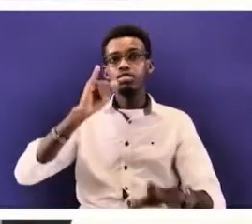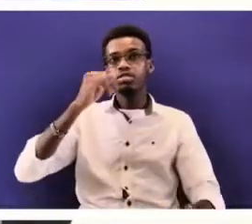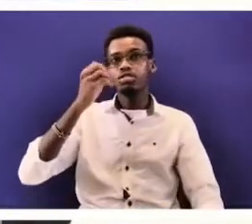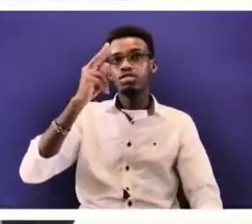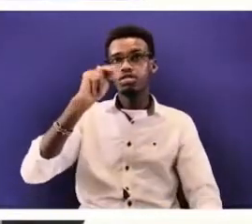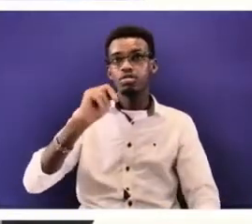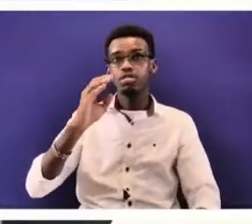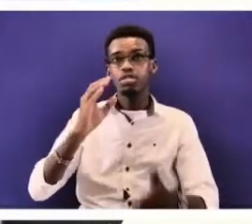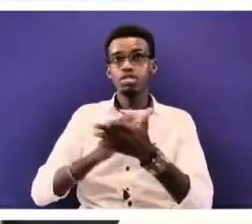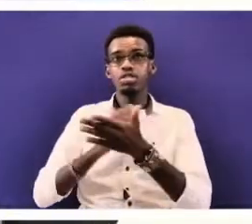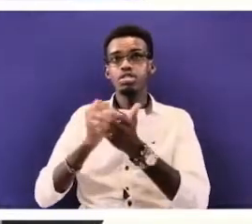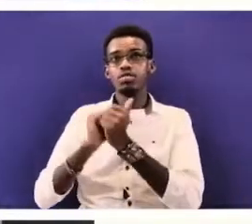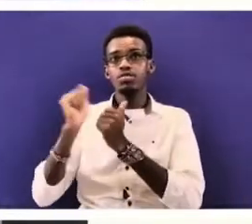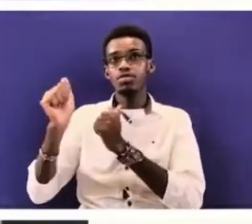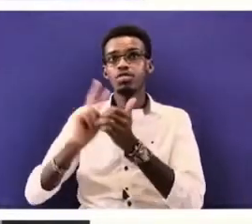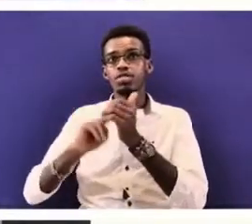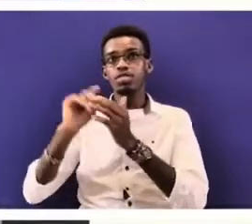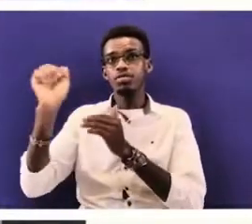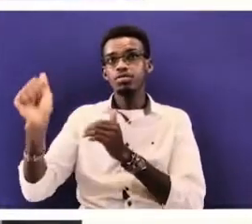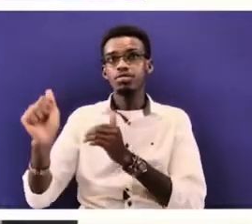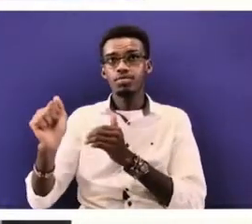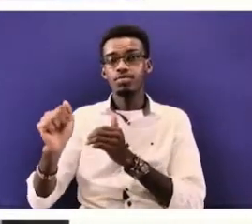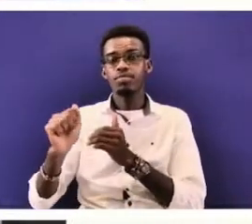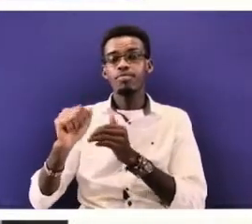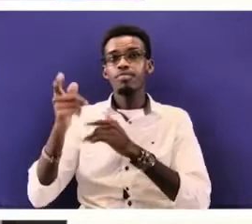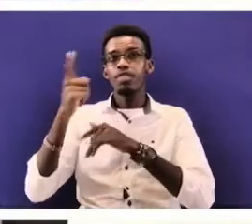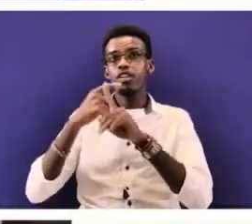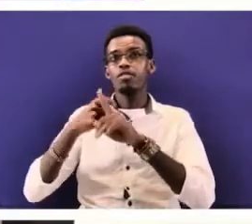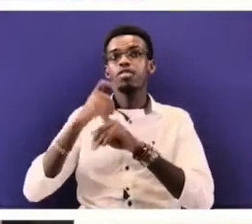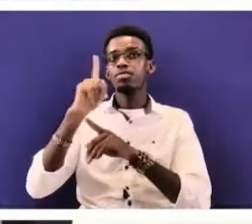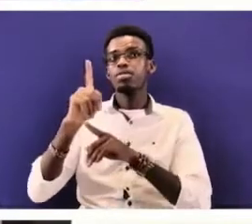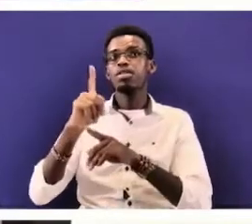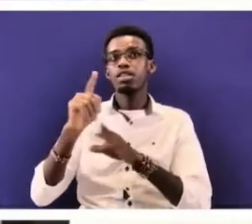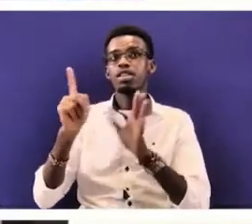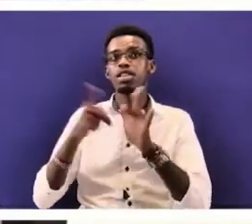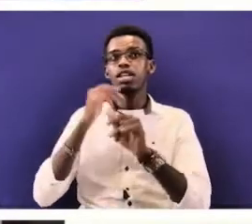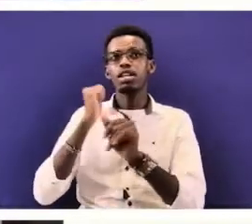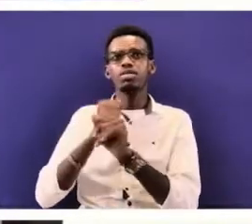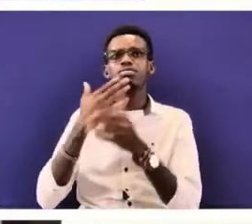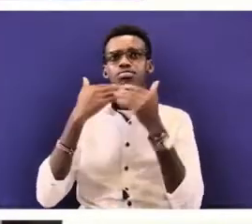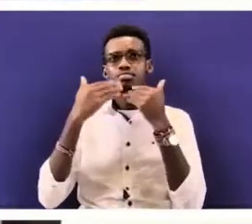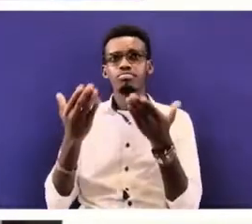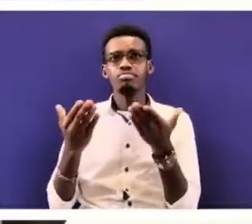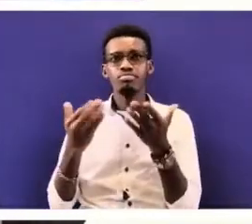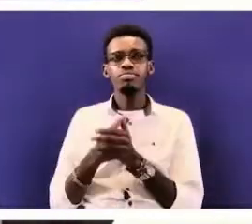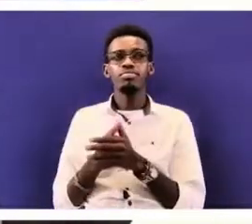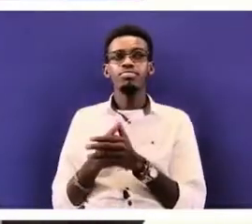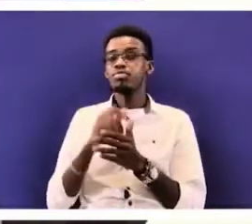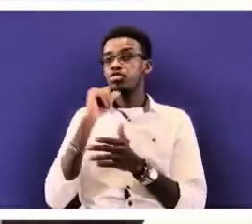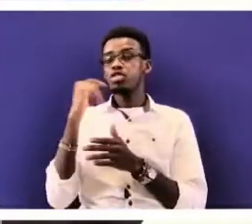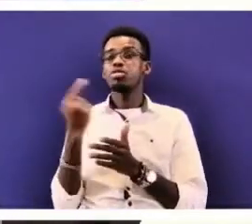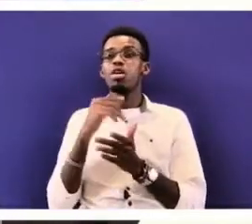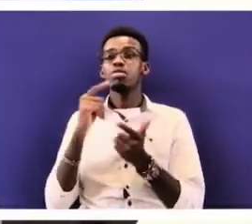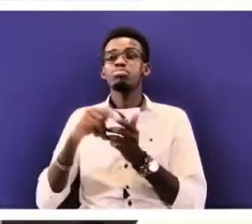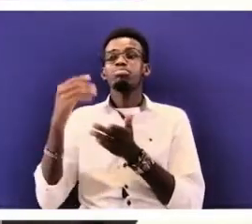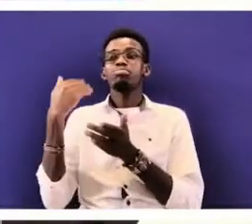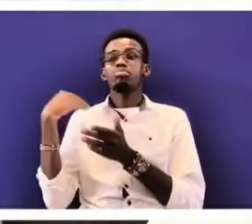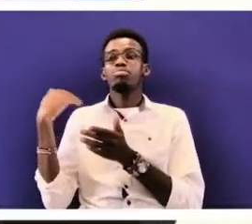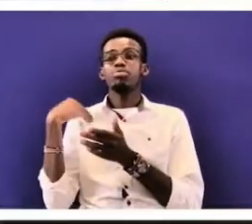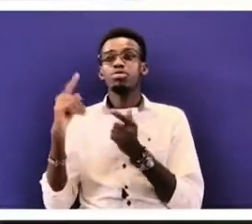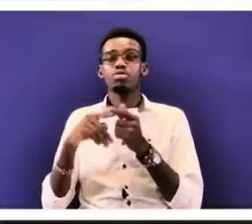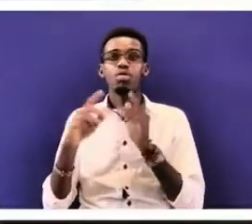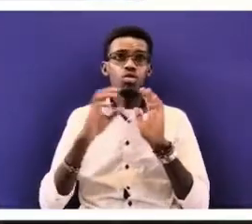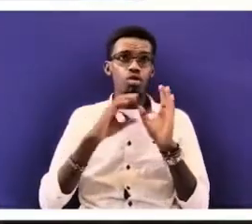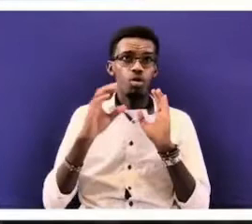and 5, apart from him, they can do nothing. Not on your intellect, not